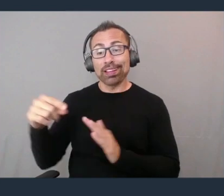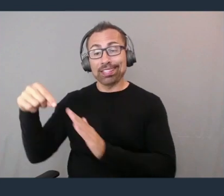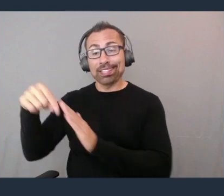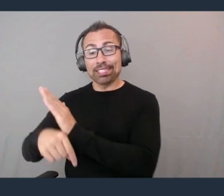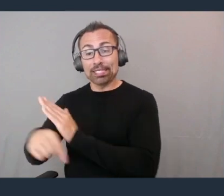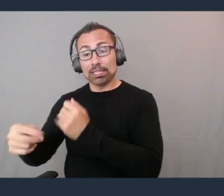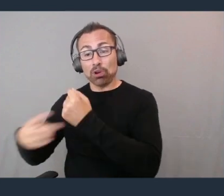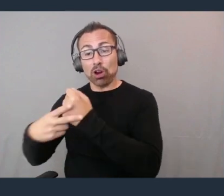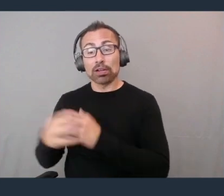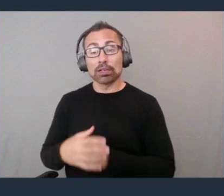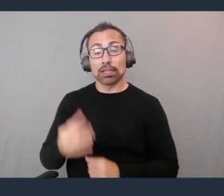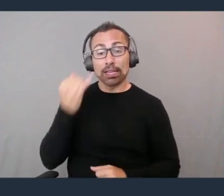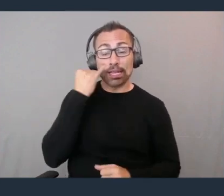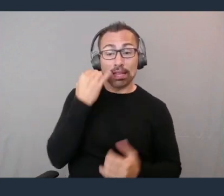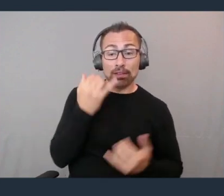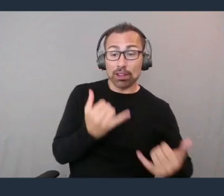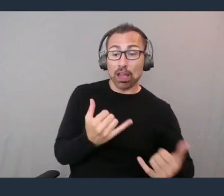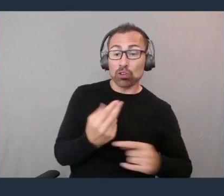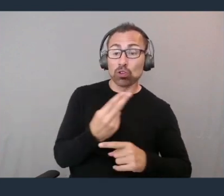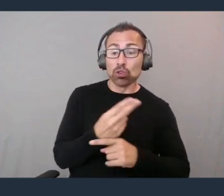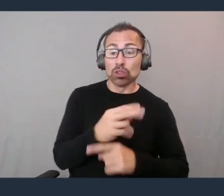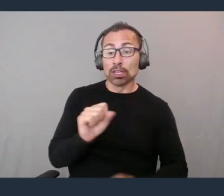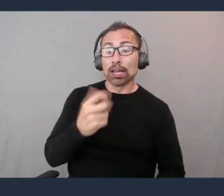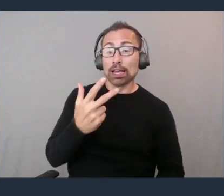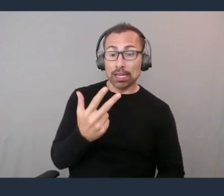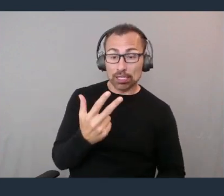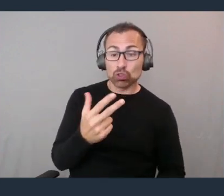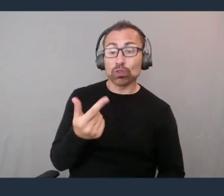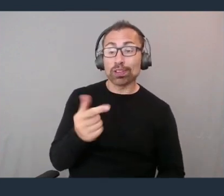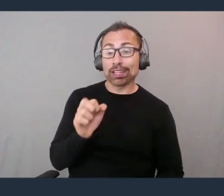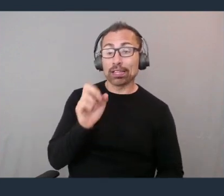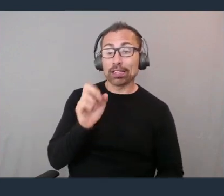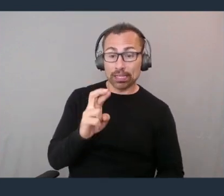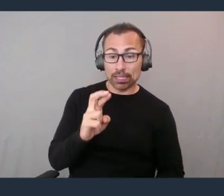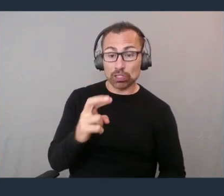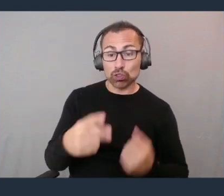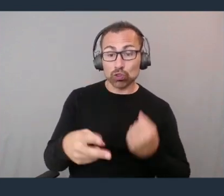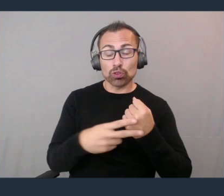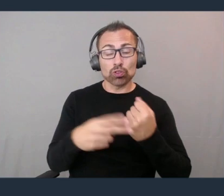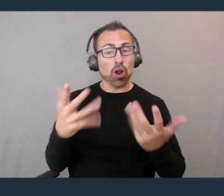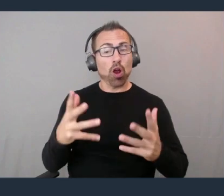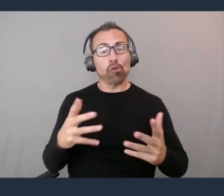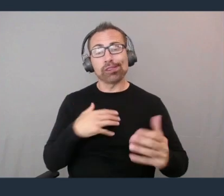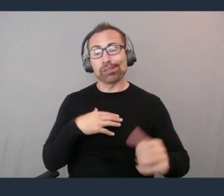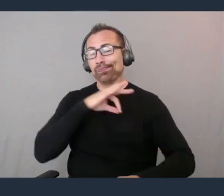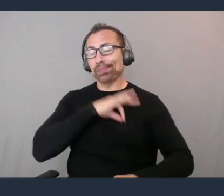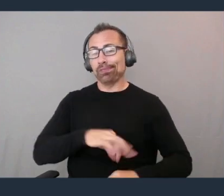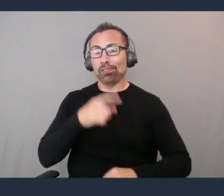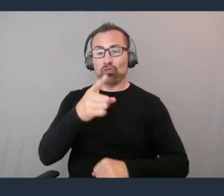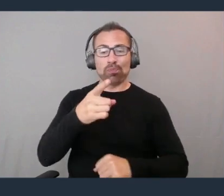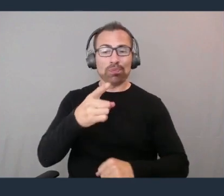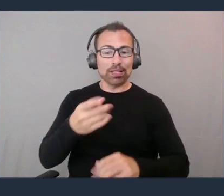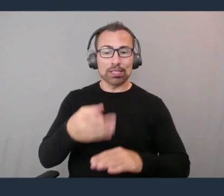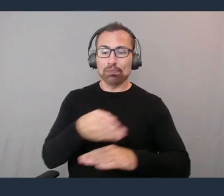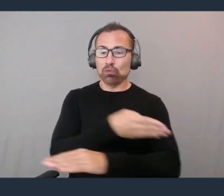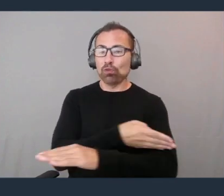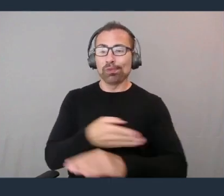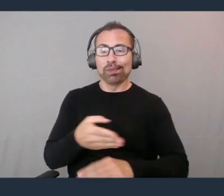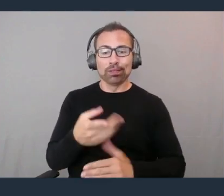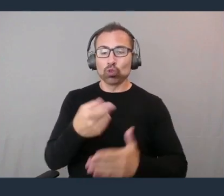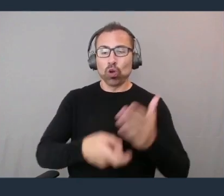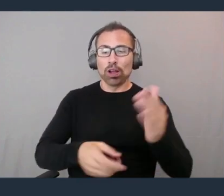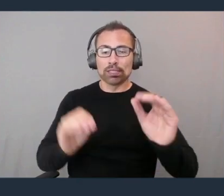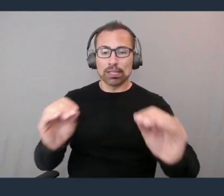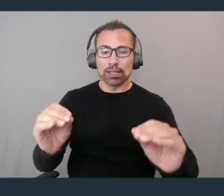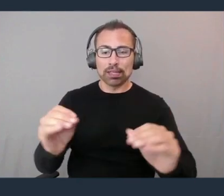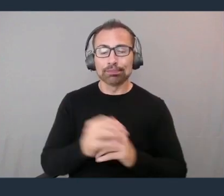S3 Glacier storage classes, you are already benefiting from this restore performance improvement at no cost to you. Let's